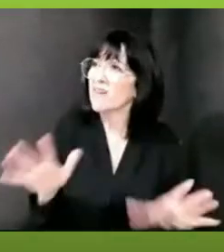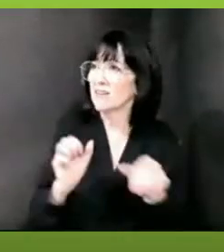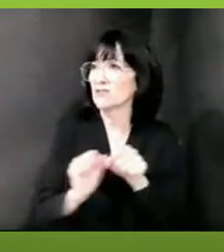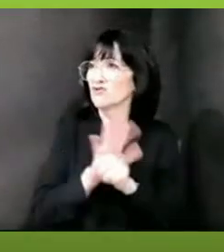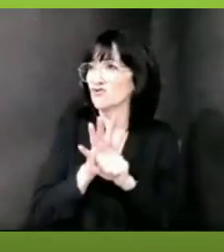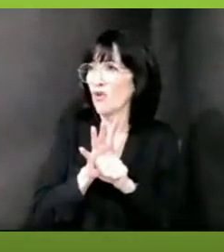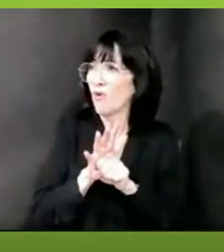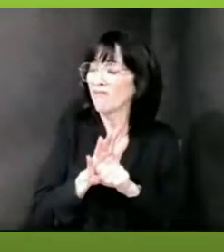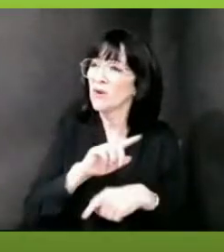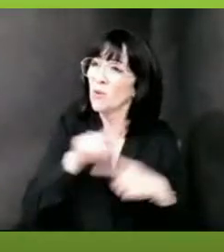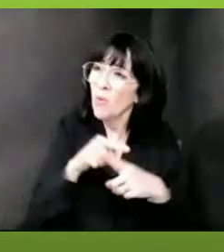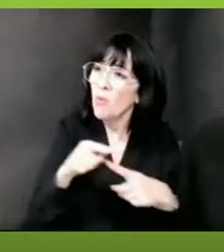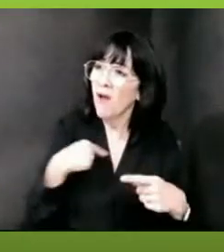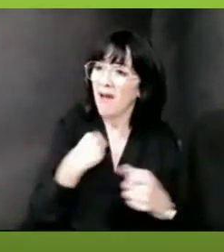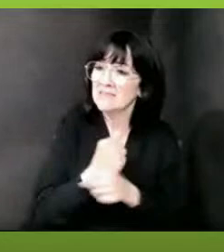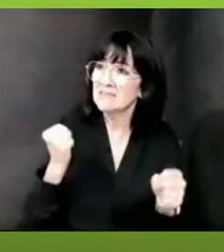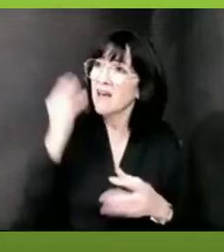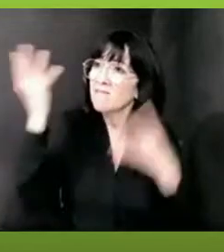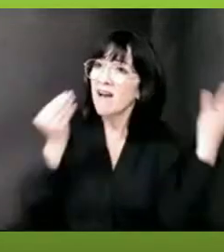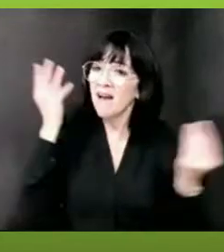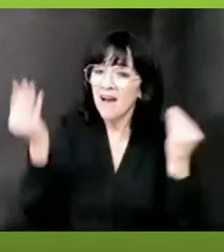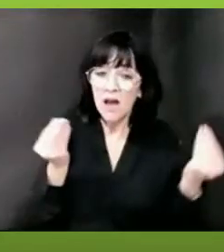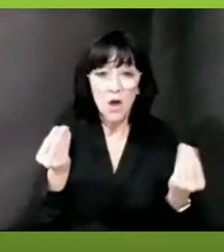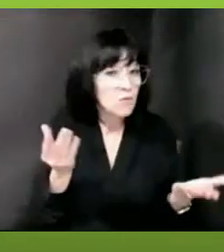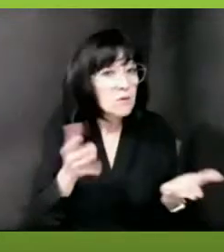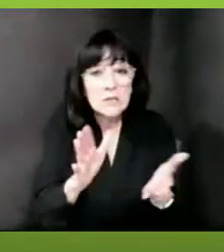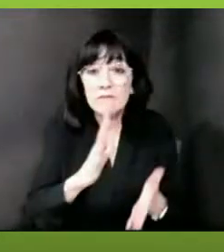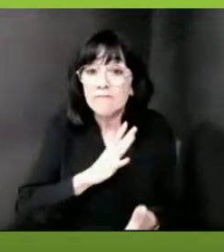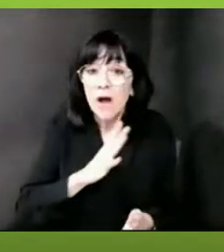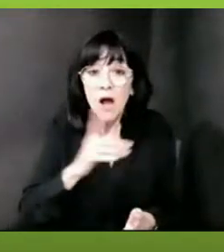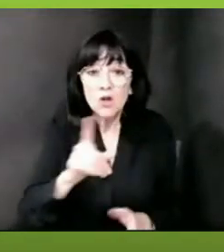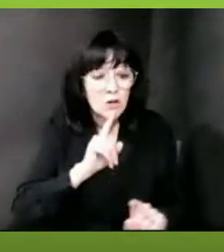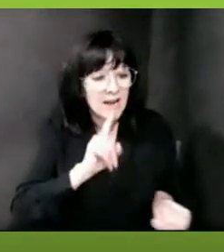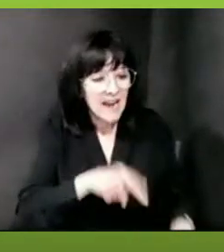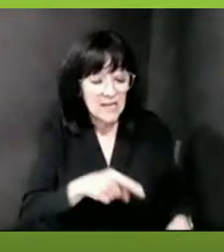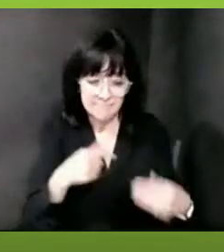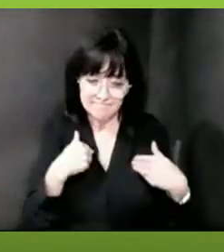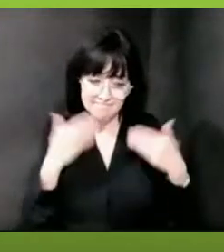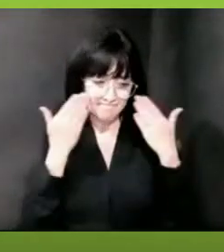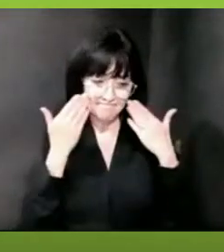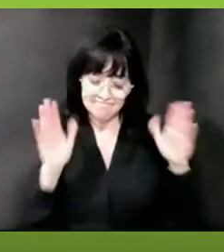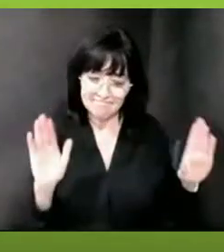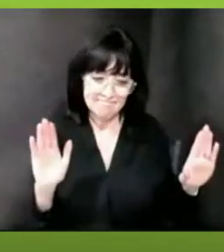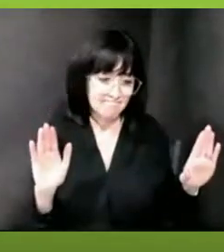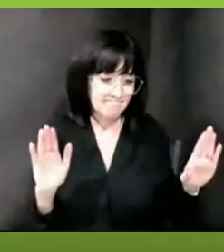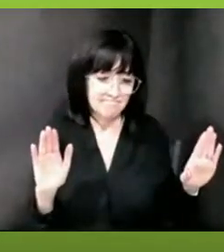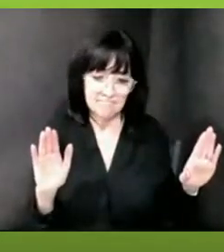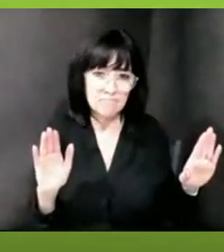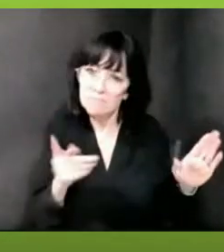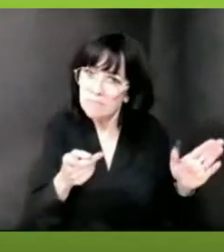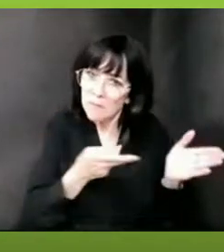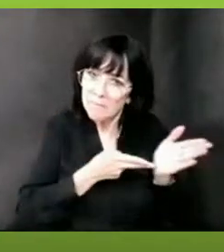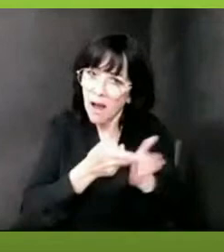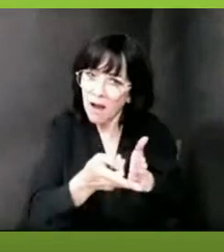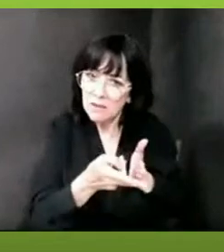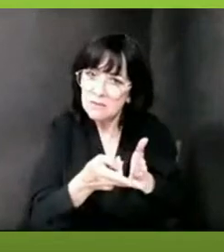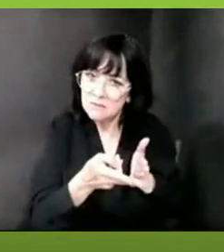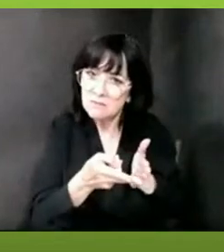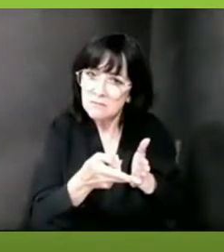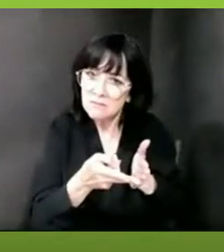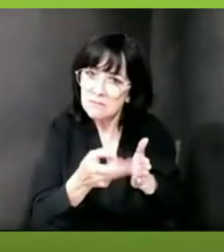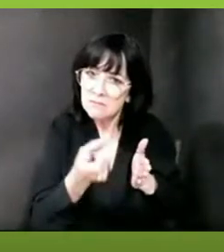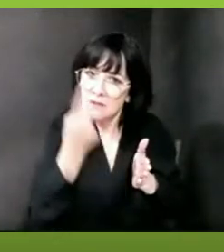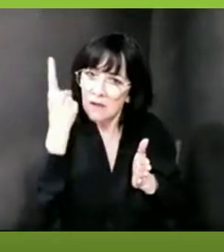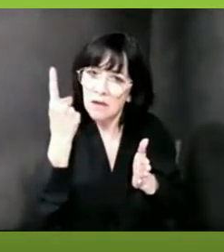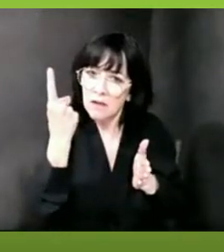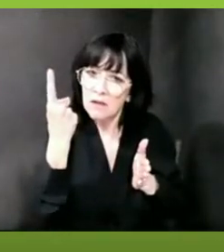I don't know, because we don't know, right? We don't have to have the answers, but we should be honest. We need to be honest with our kids.